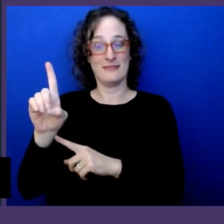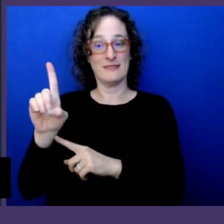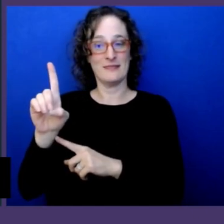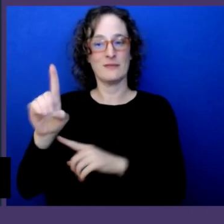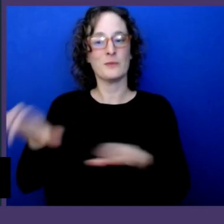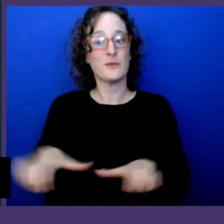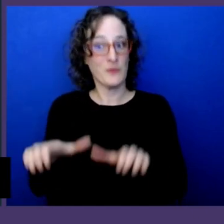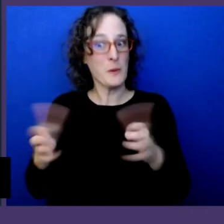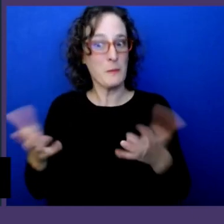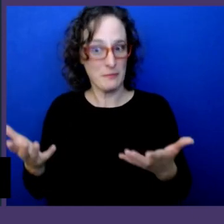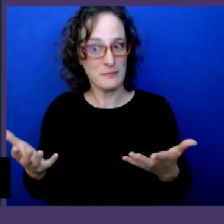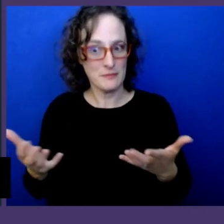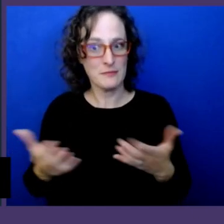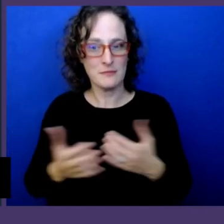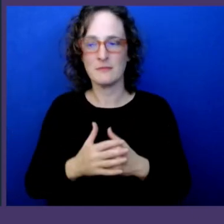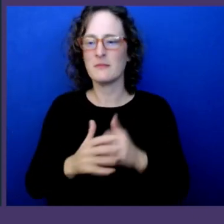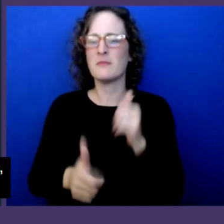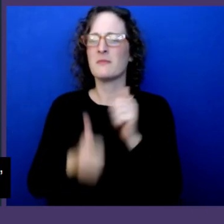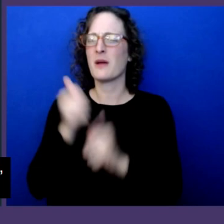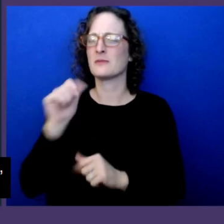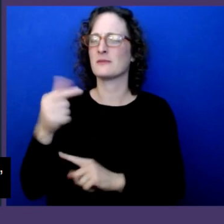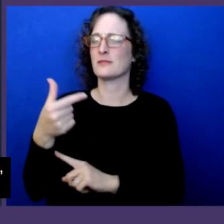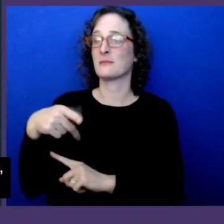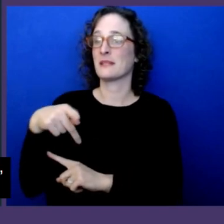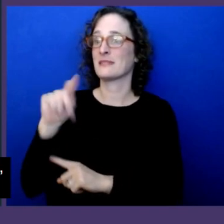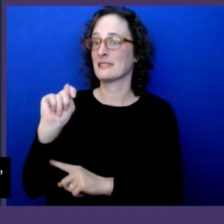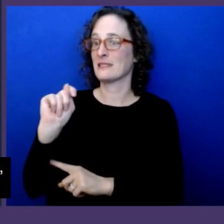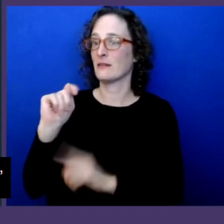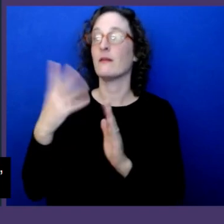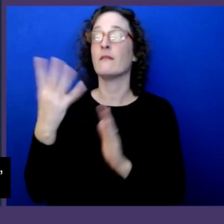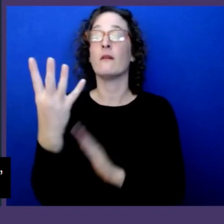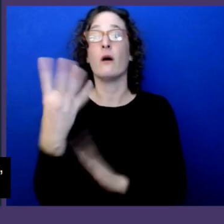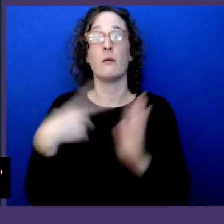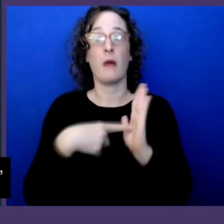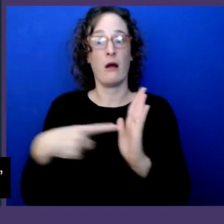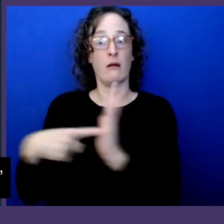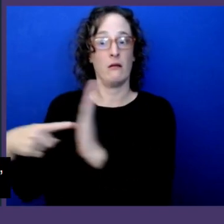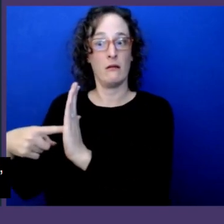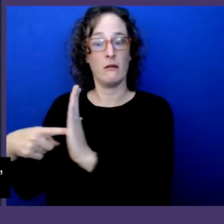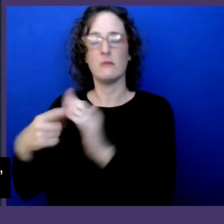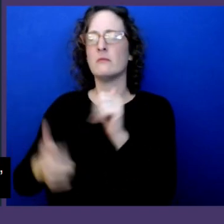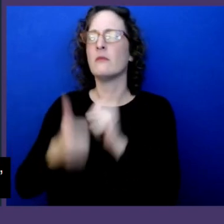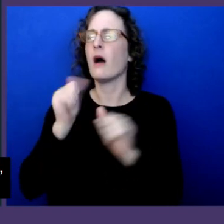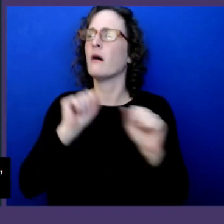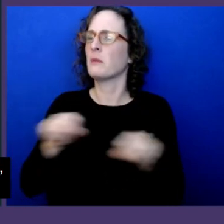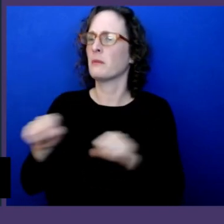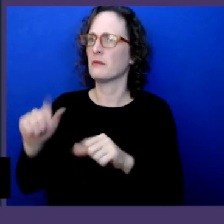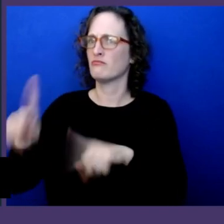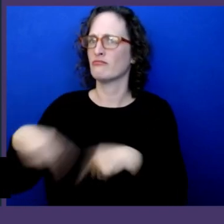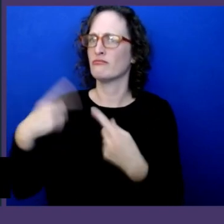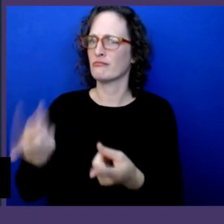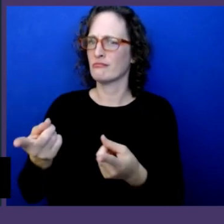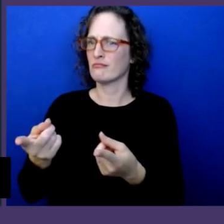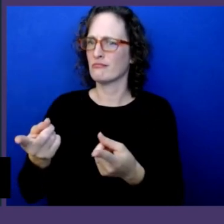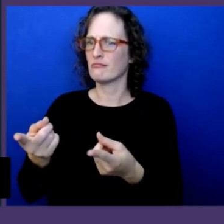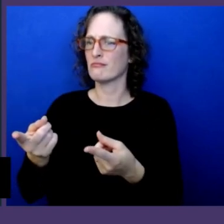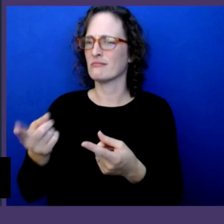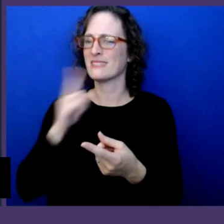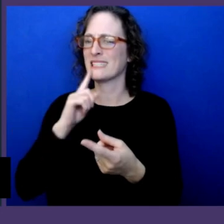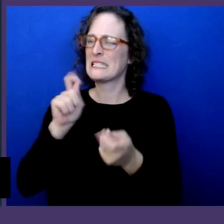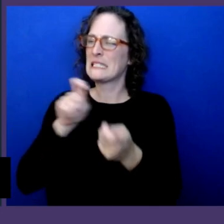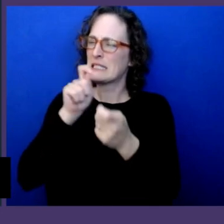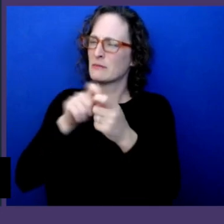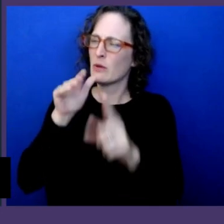most capable model by far. Use prompts that are very detailed. They have lots of task contents, relevant information and